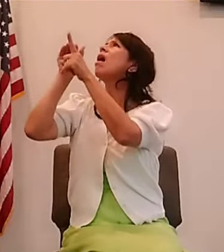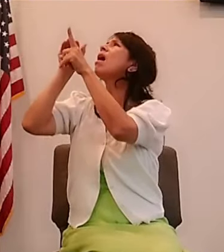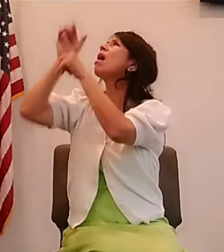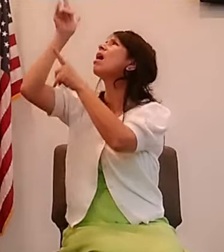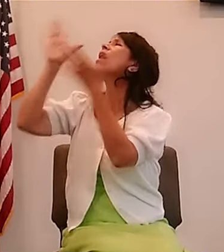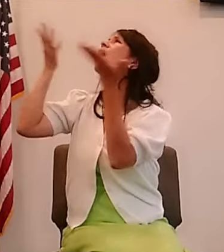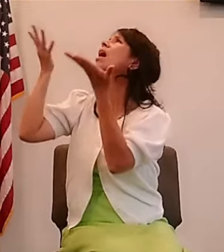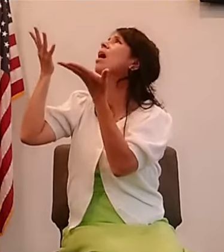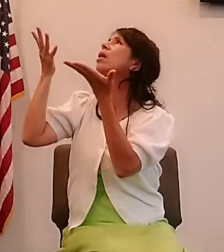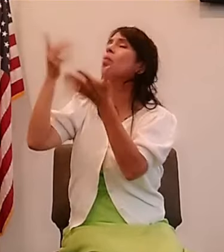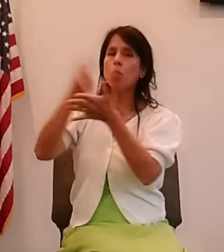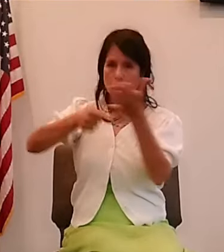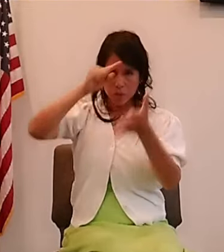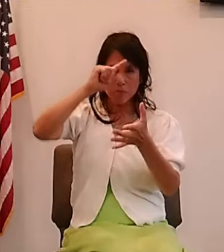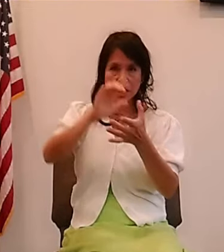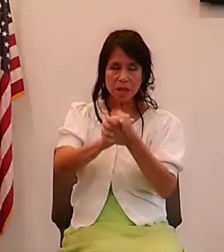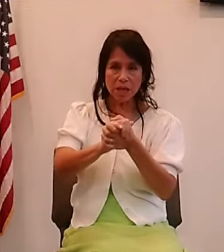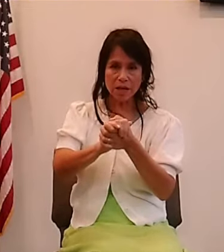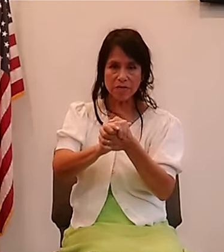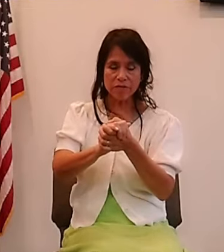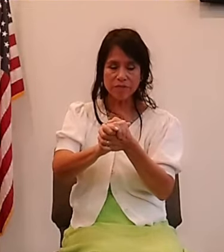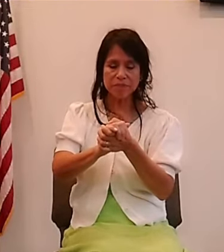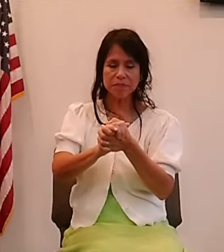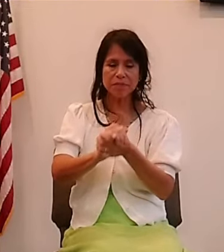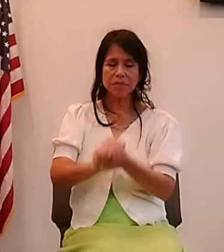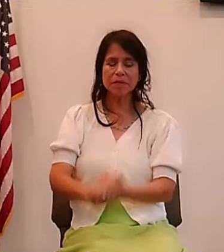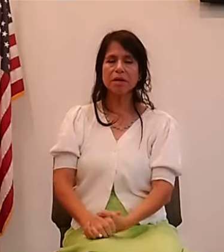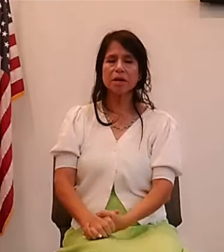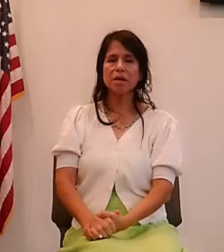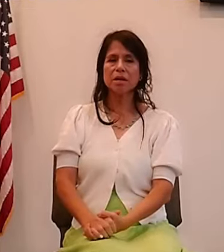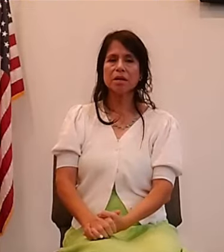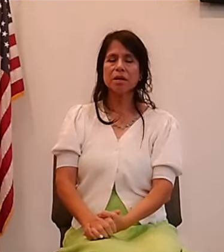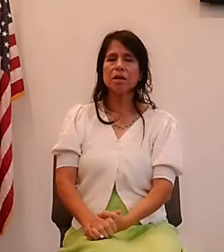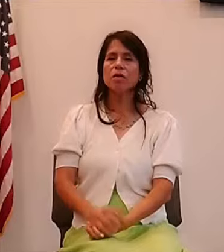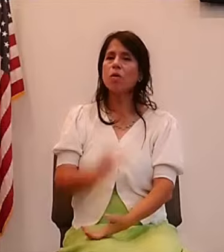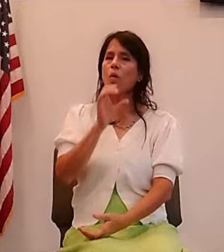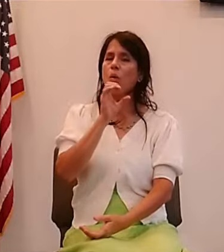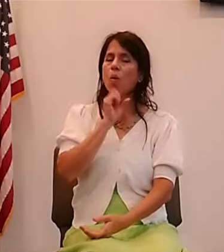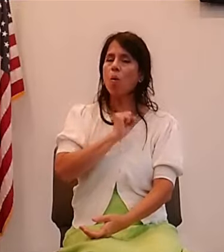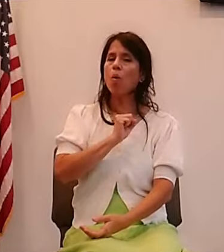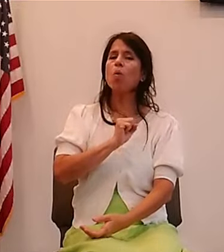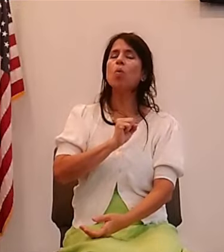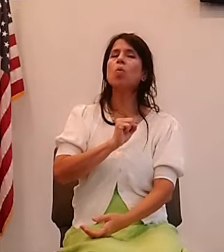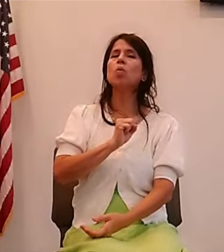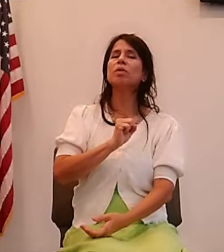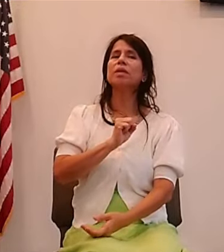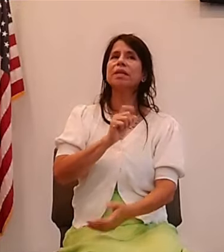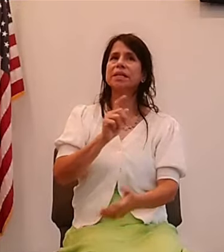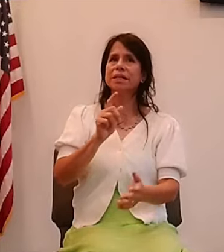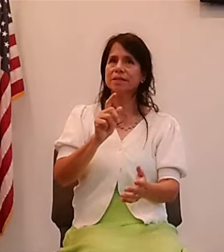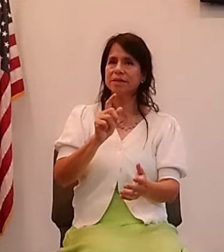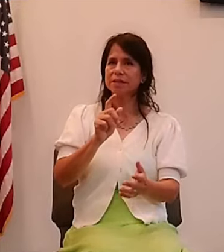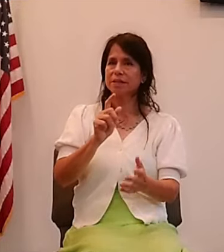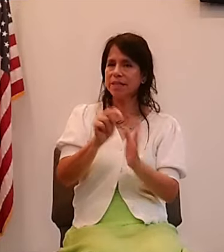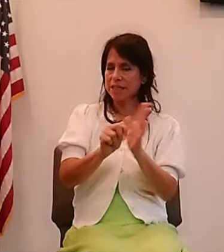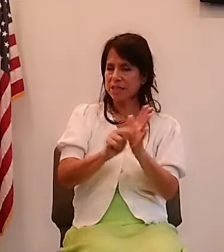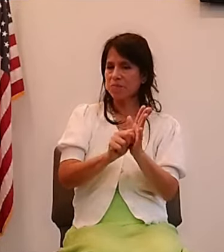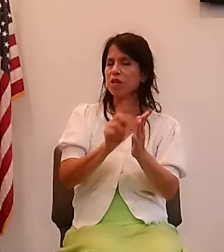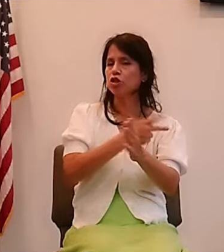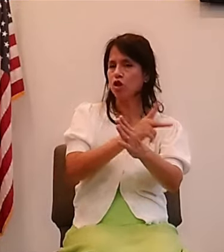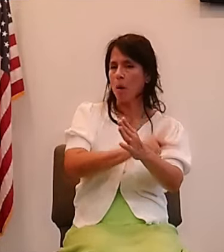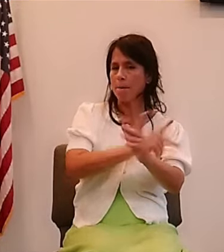This is why the Old Testament psalm by itself doesn't work. The Old Testament psalm by itself does work wonderfully well. If